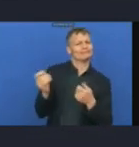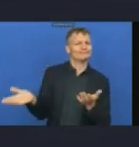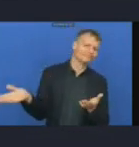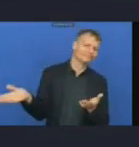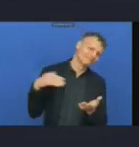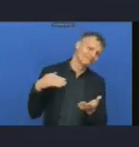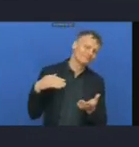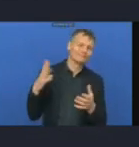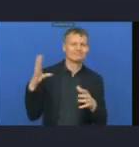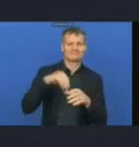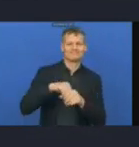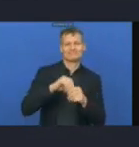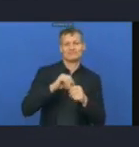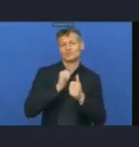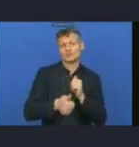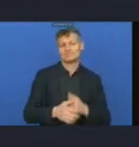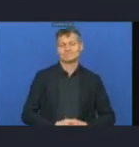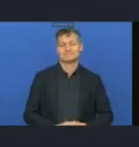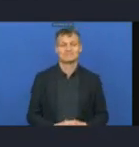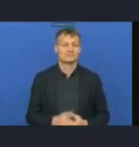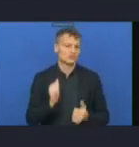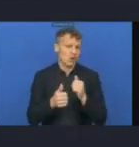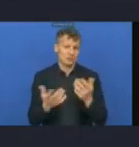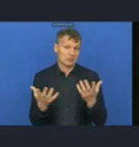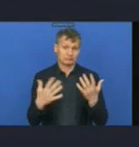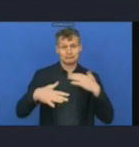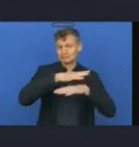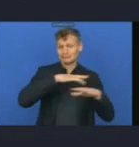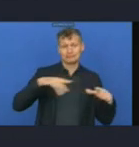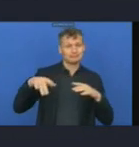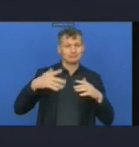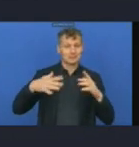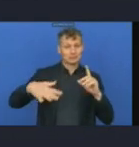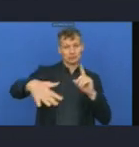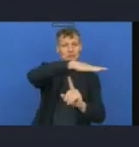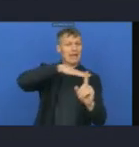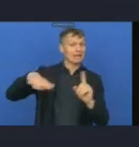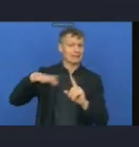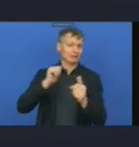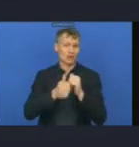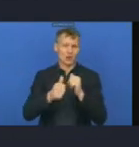part of the society.